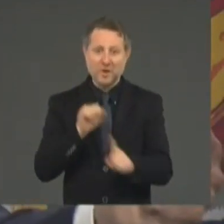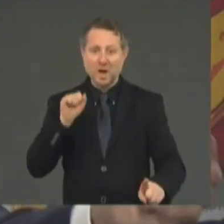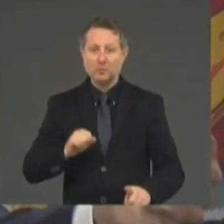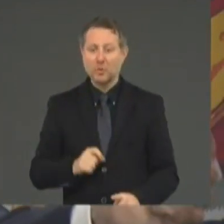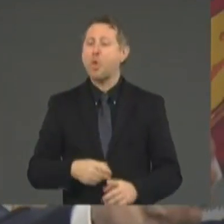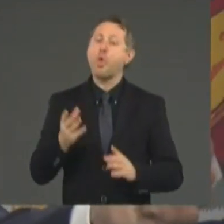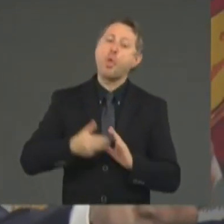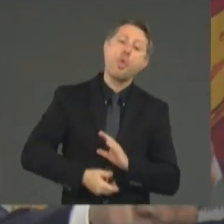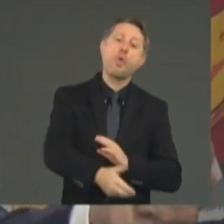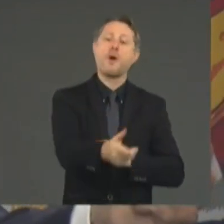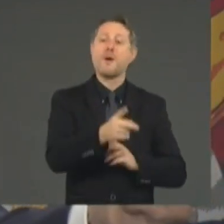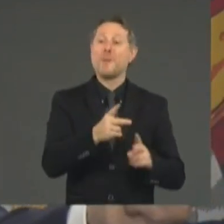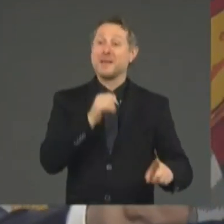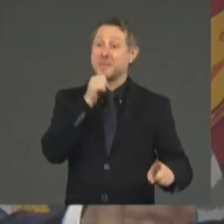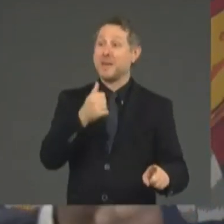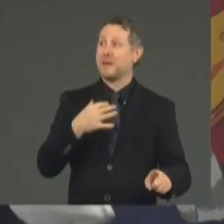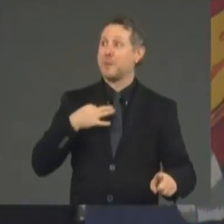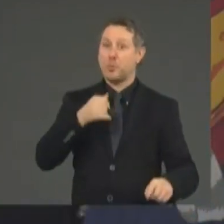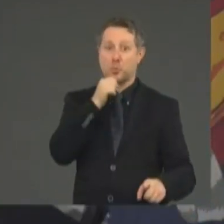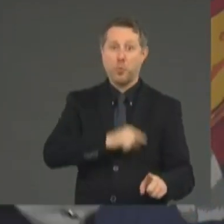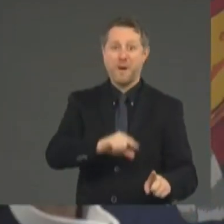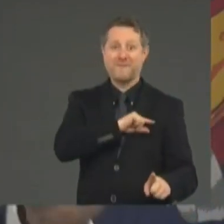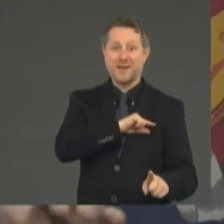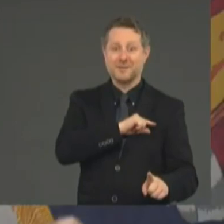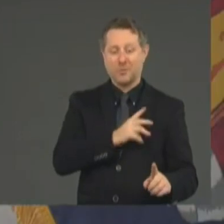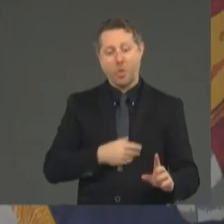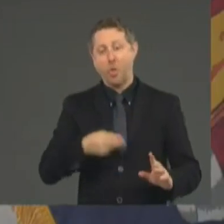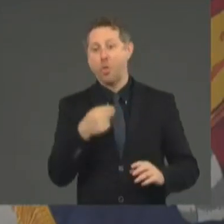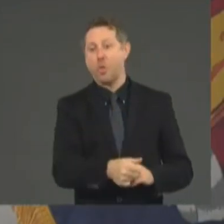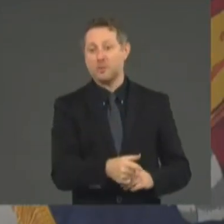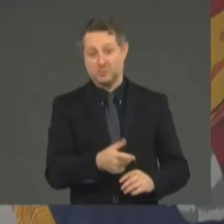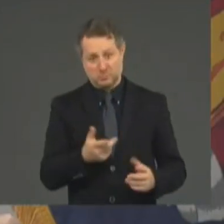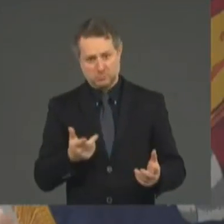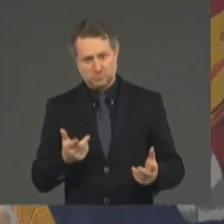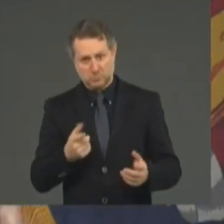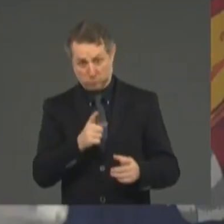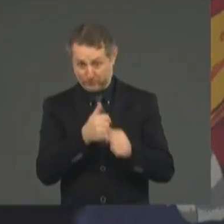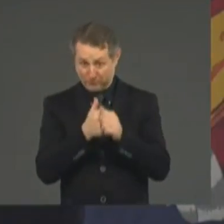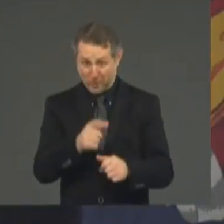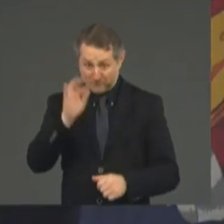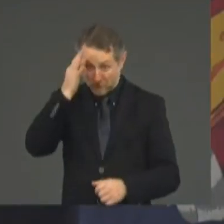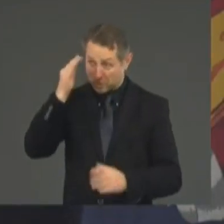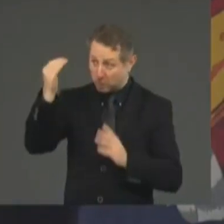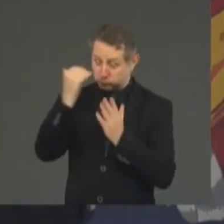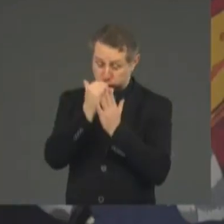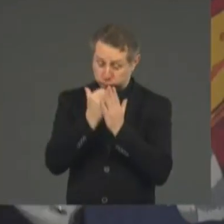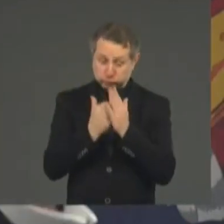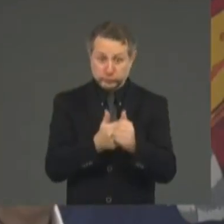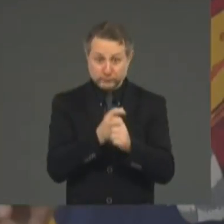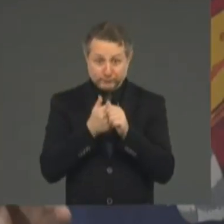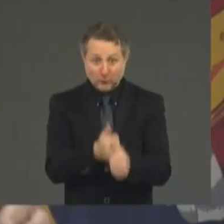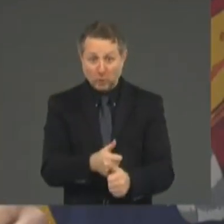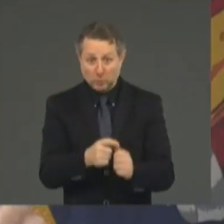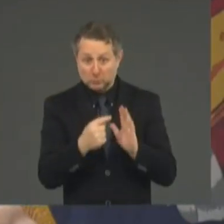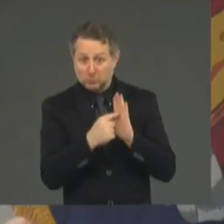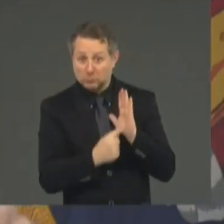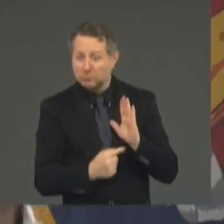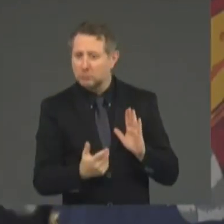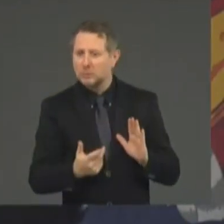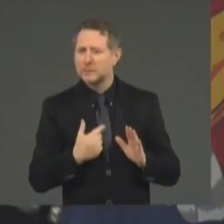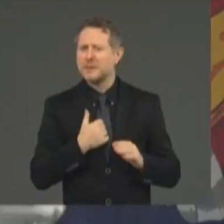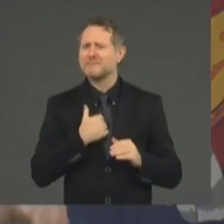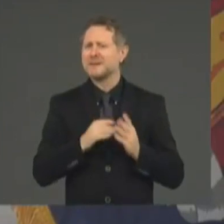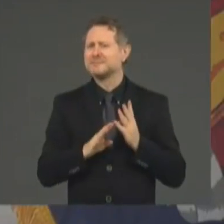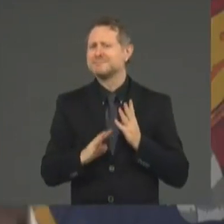qualify. I hope you're meeting every federal test. all that